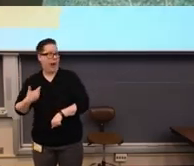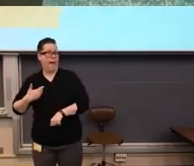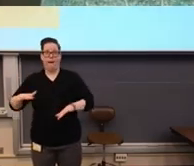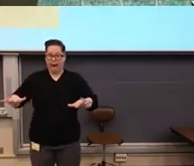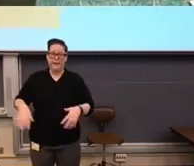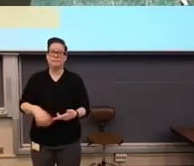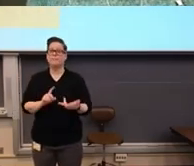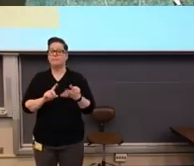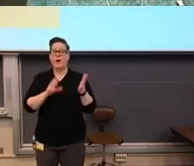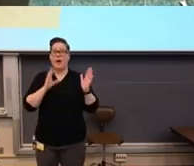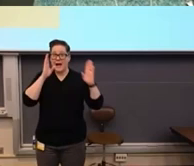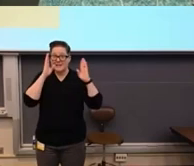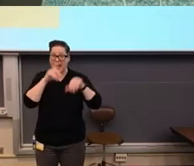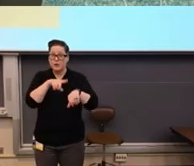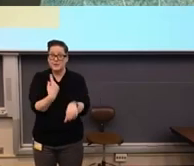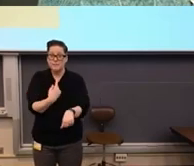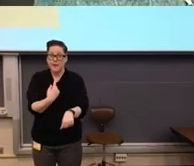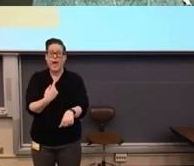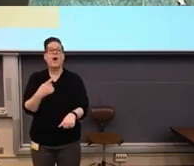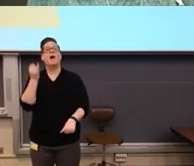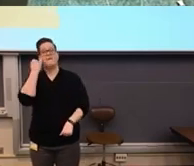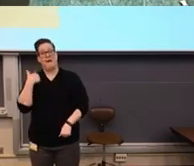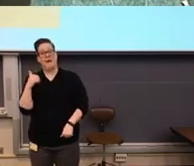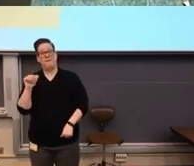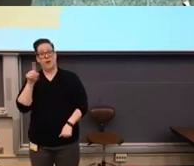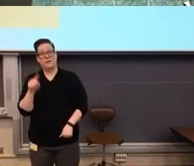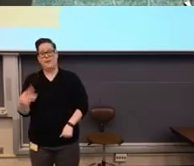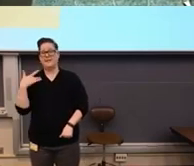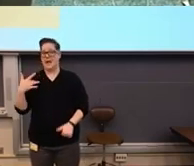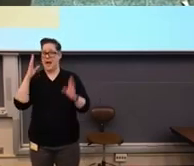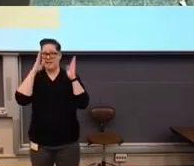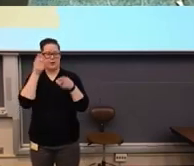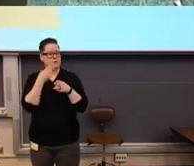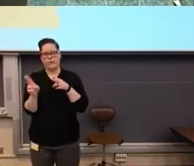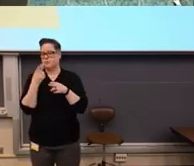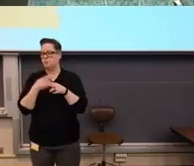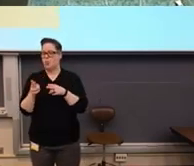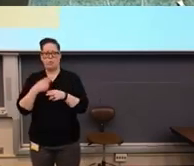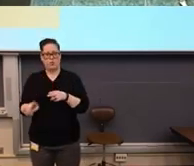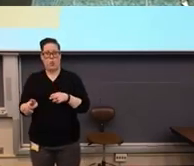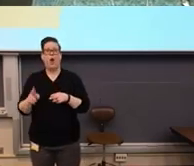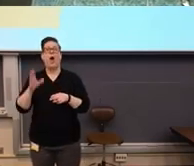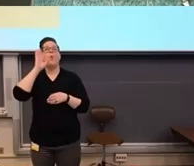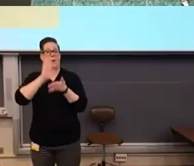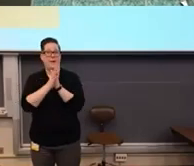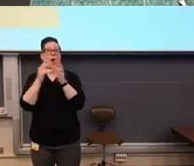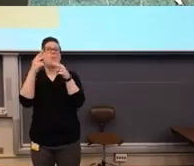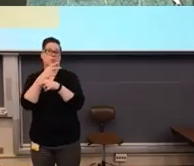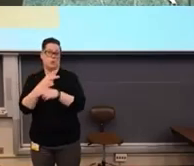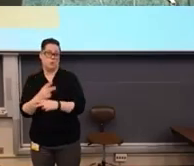Attention span. People with Alzheimer's disease typically have a very short attention span and it gets shorter over time.